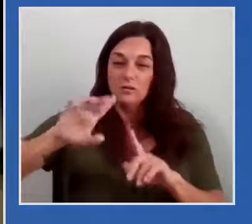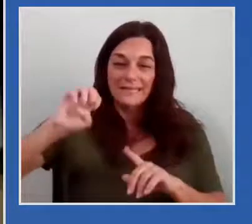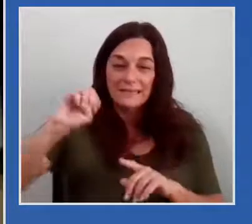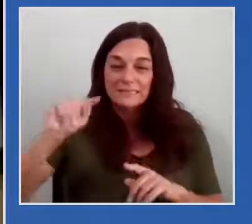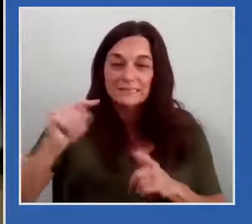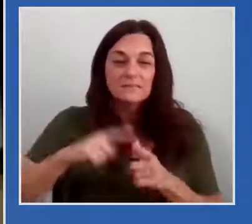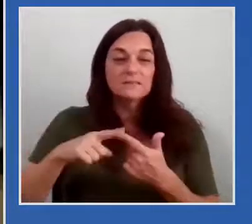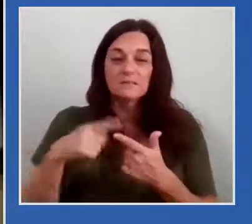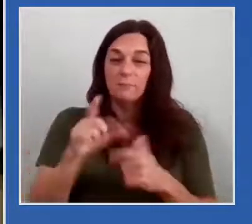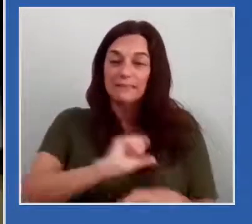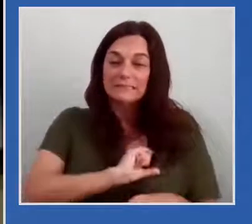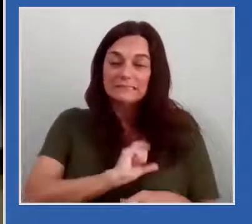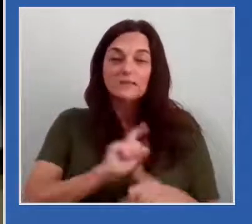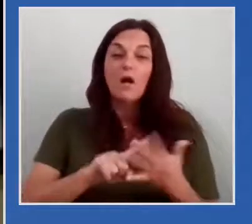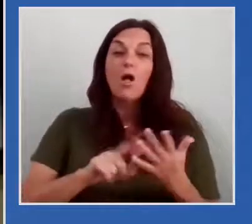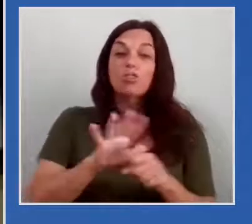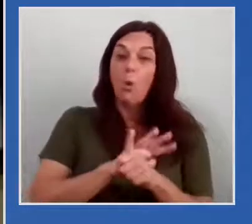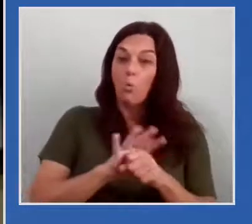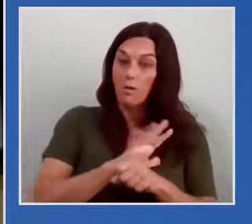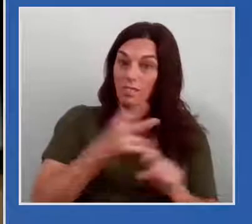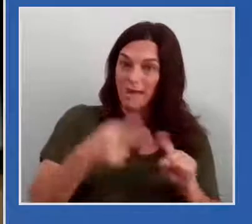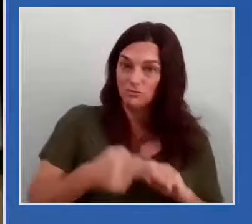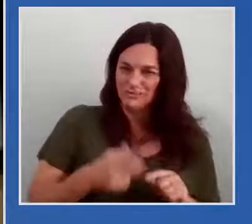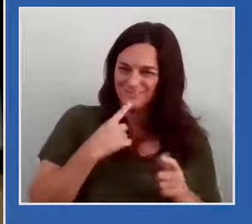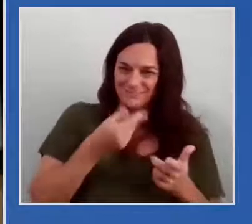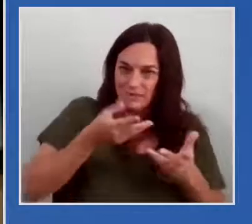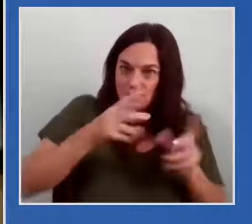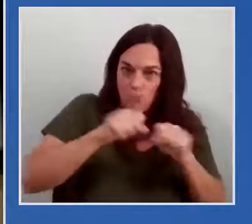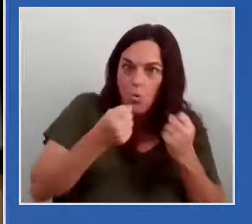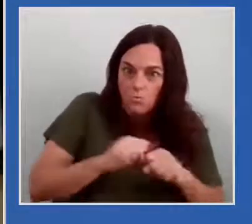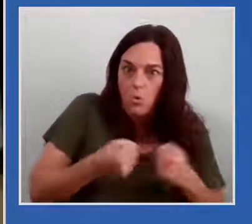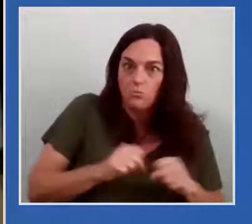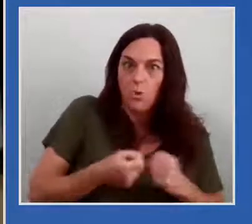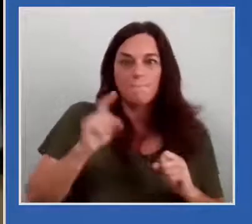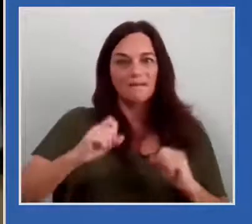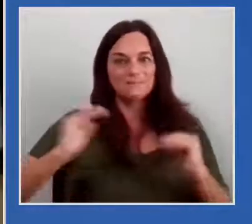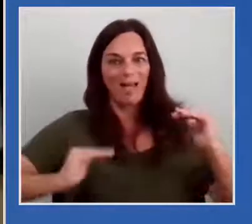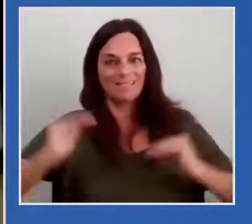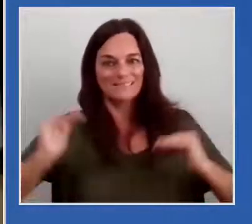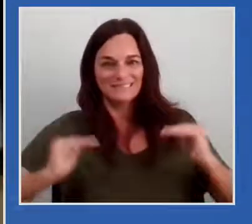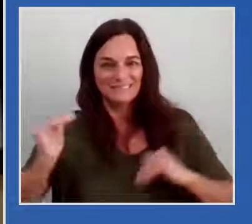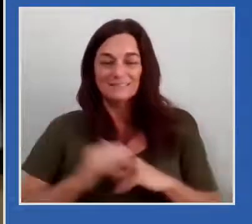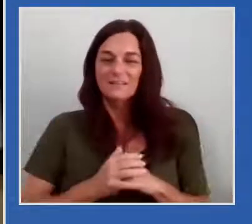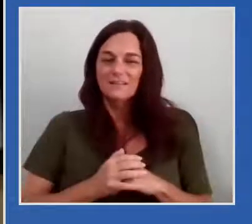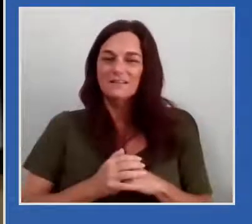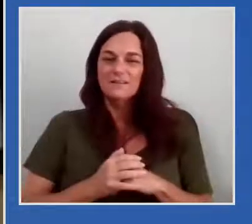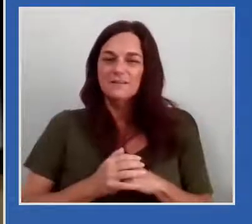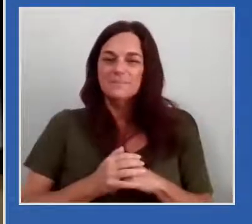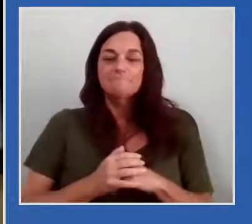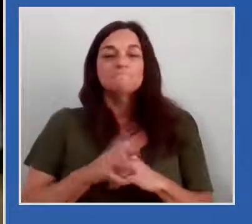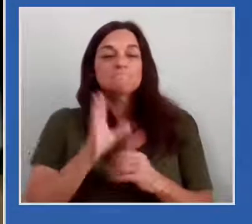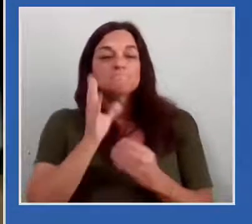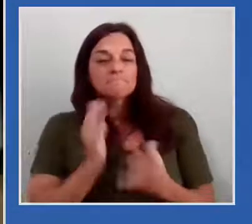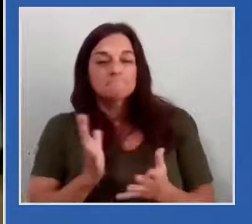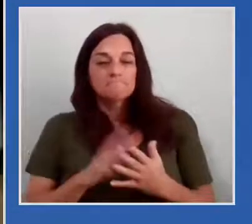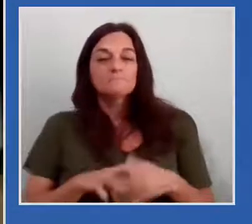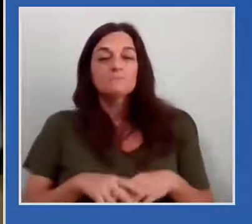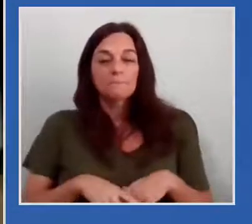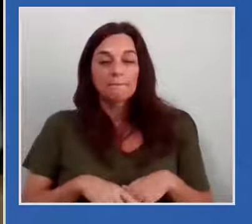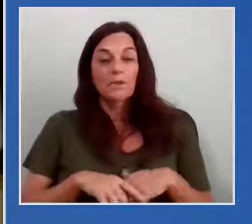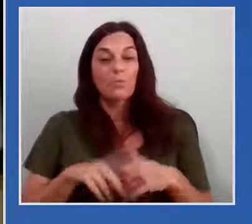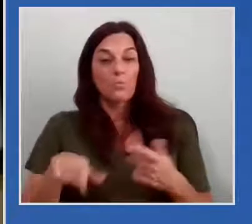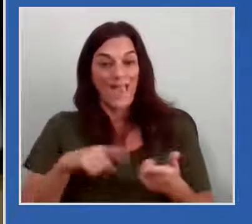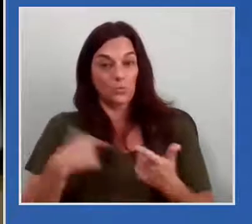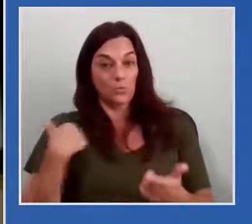budgets, but local budgets are being broken and they have to be balanced. I'll just make note here. When we inherited